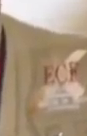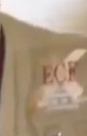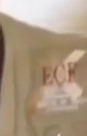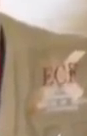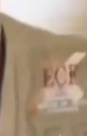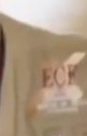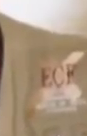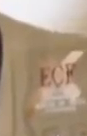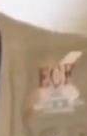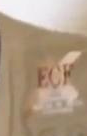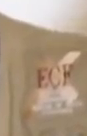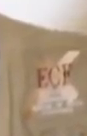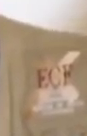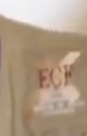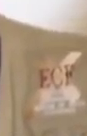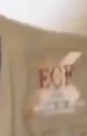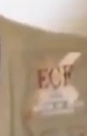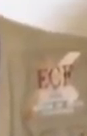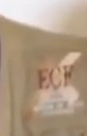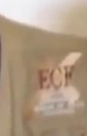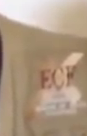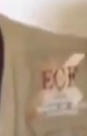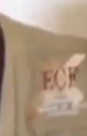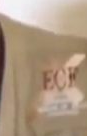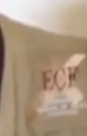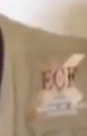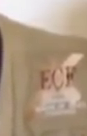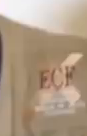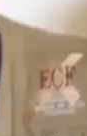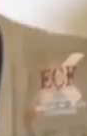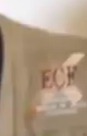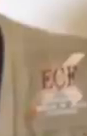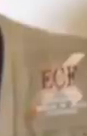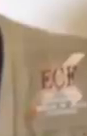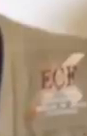place specified by the EMB.